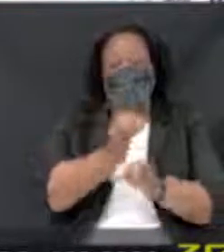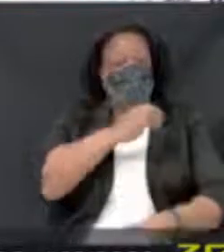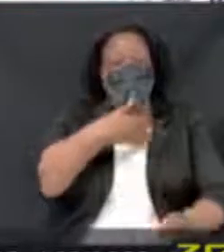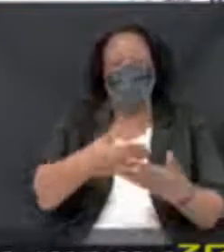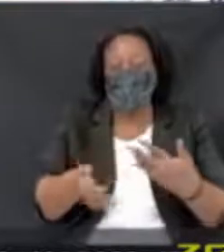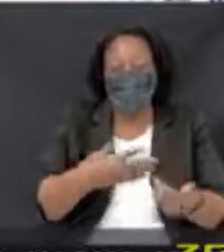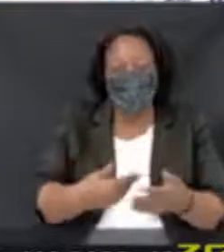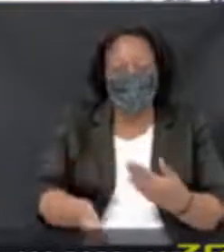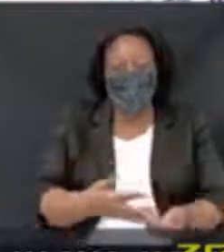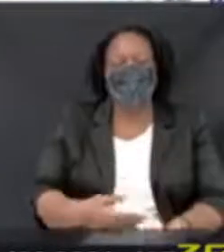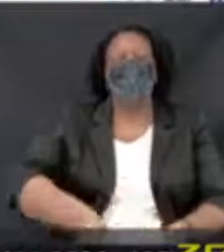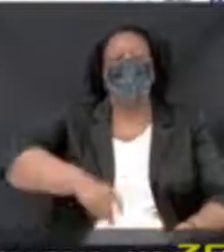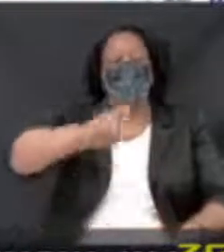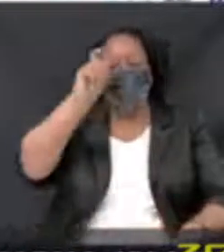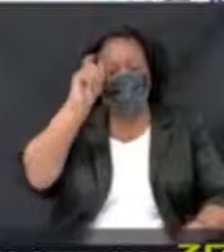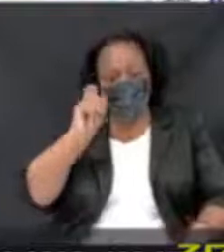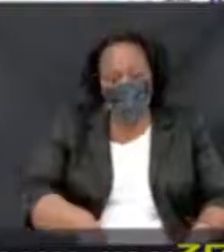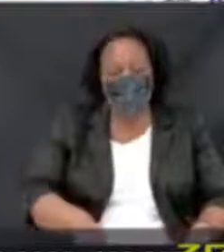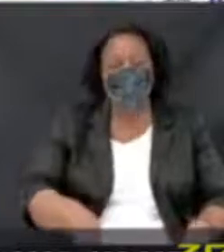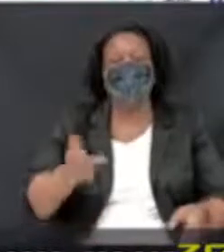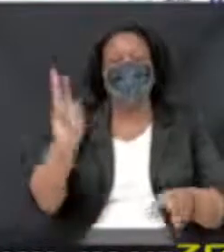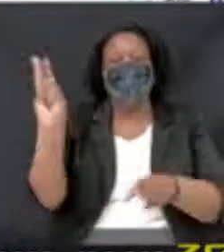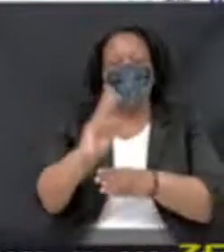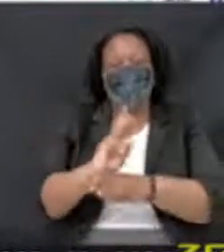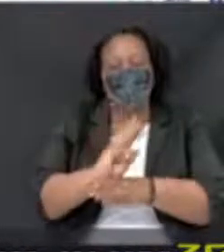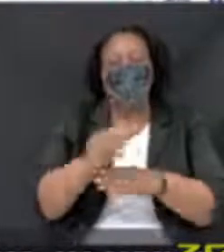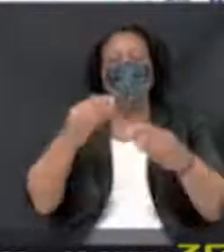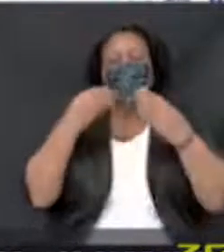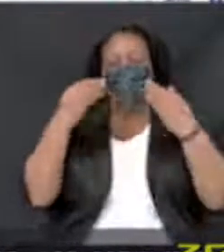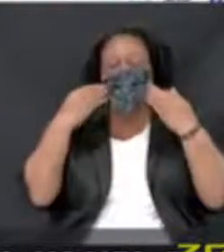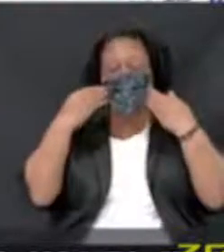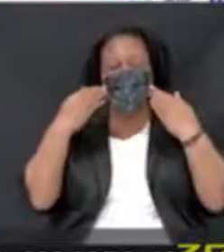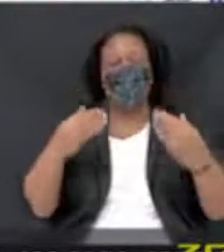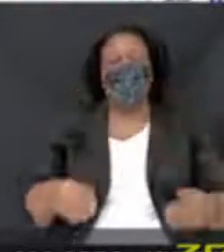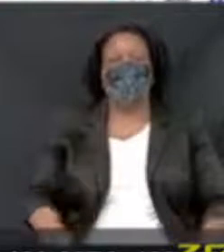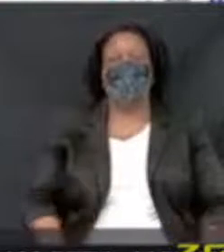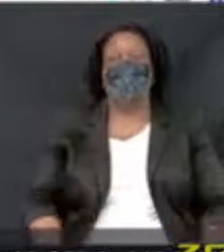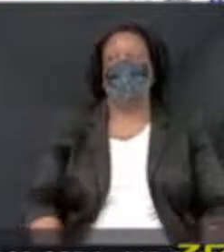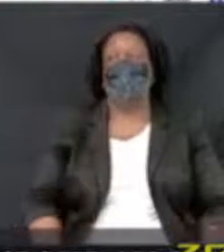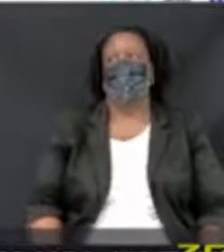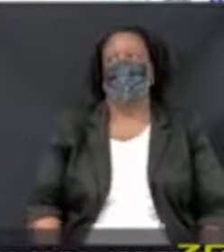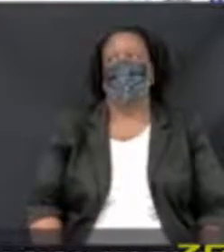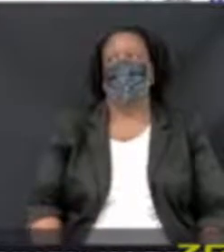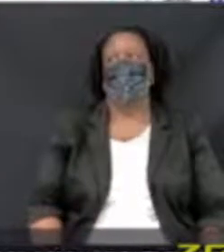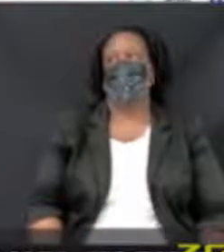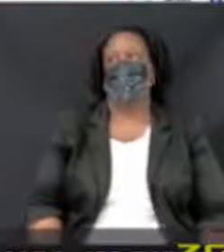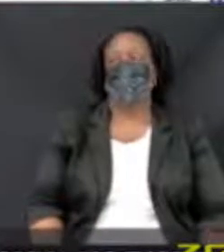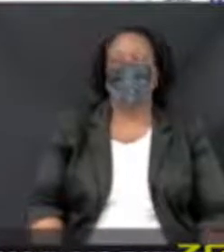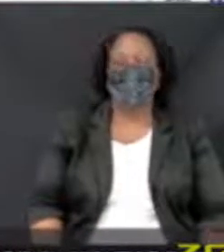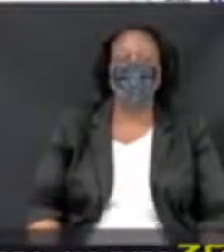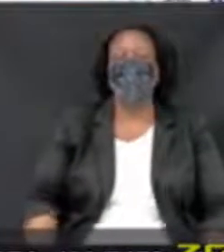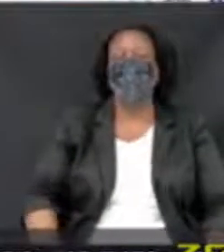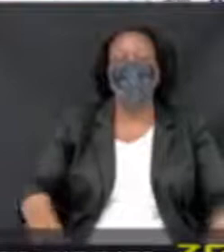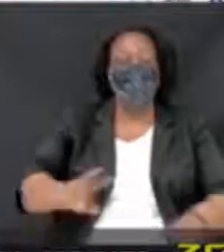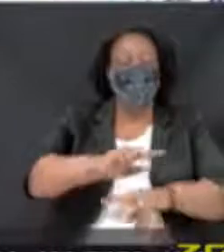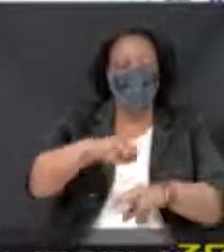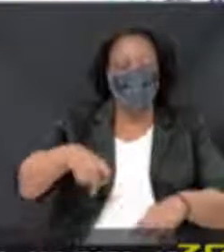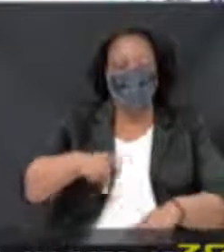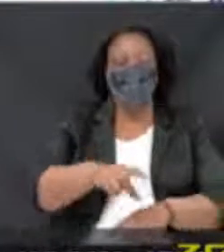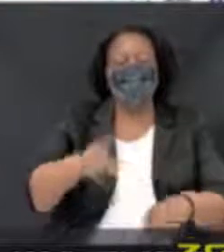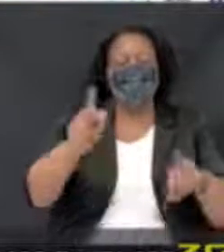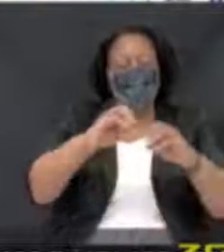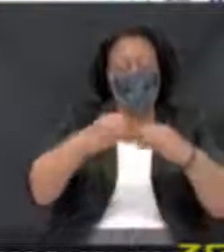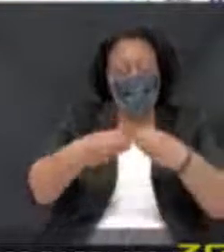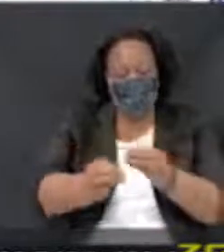with these operators. Tourism Authority has conducted training in order for you